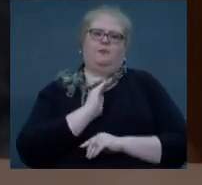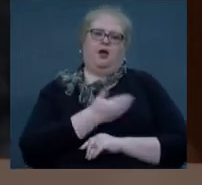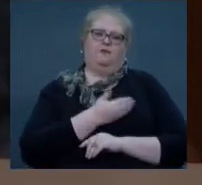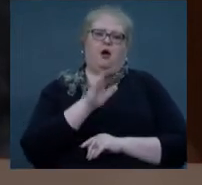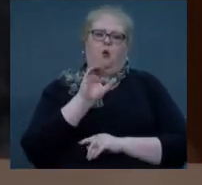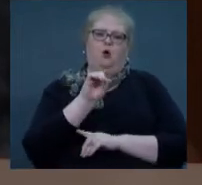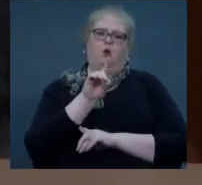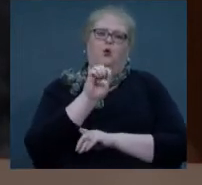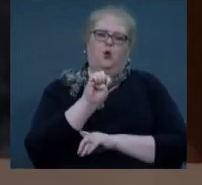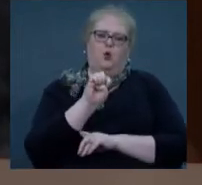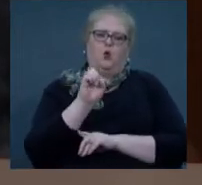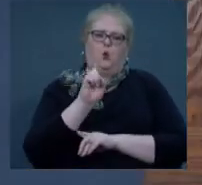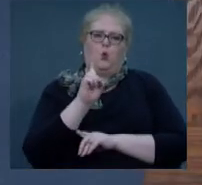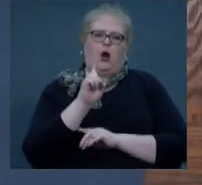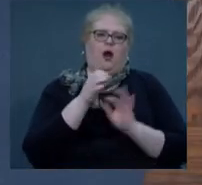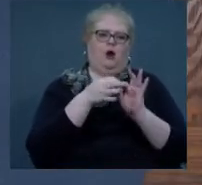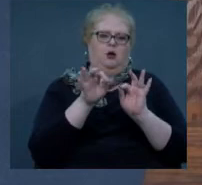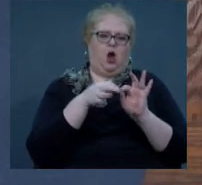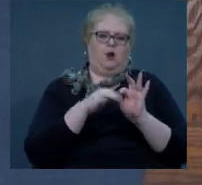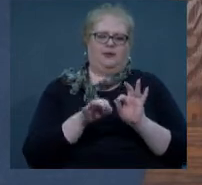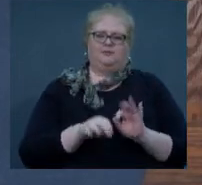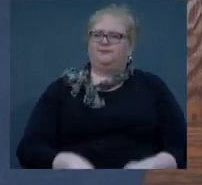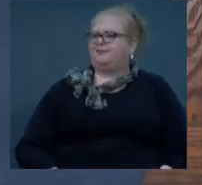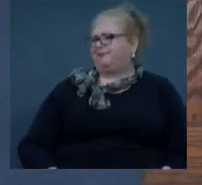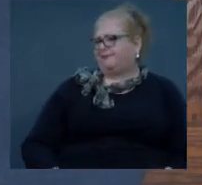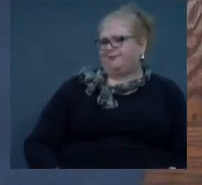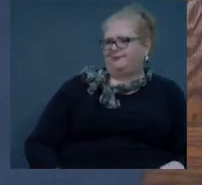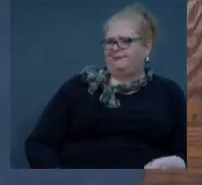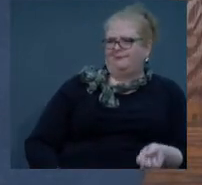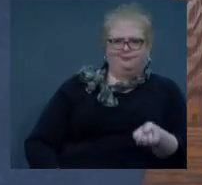those comments. I'm still lost.